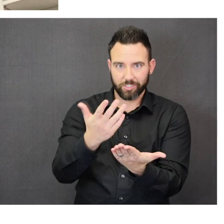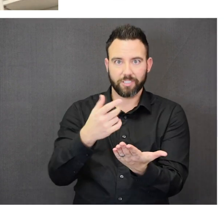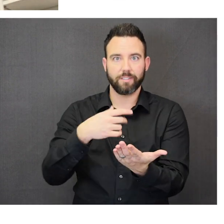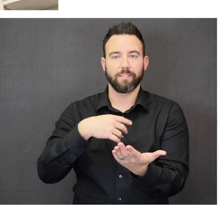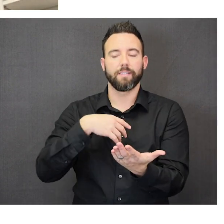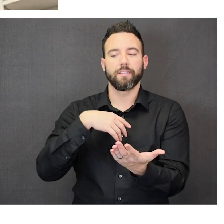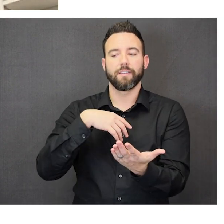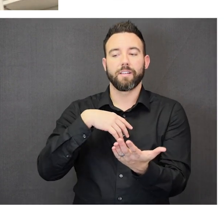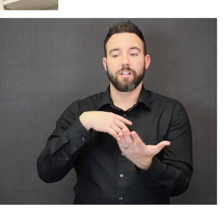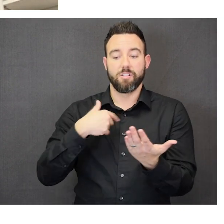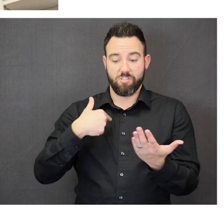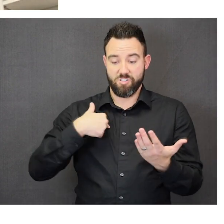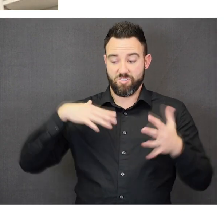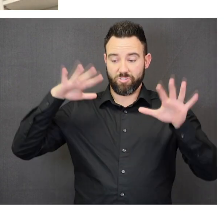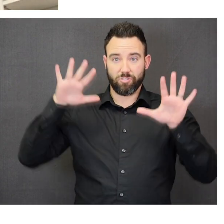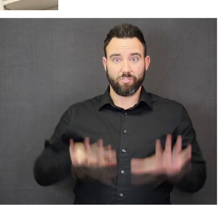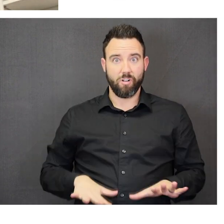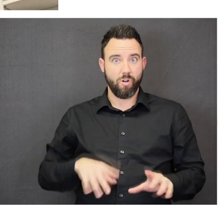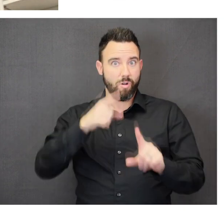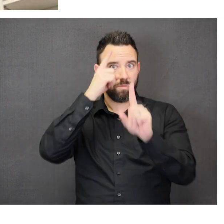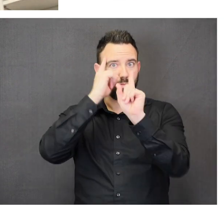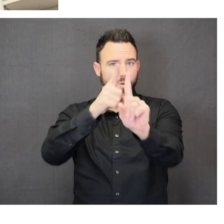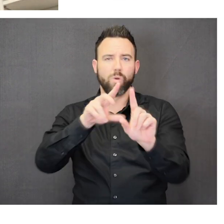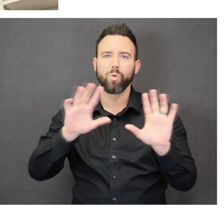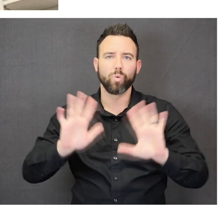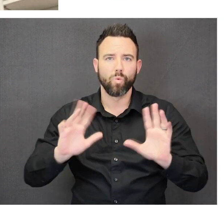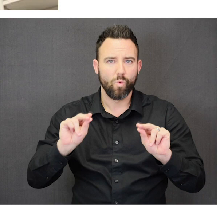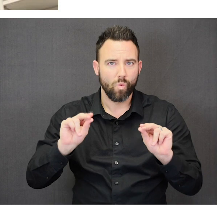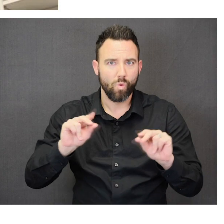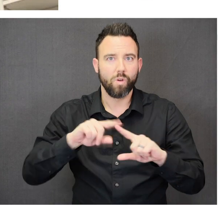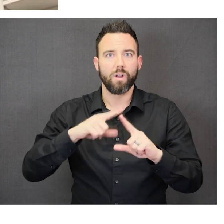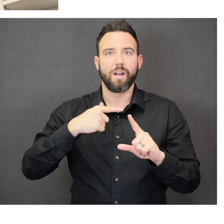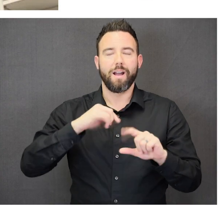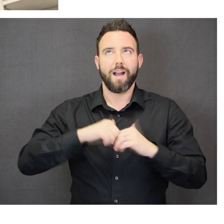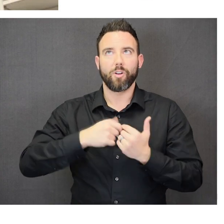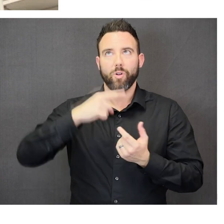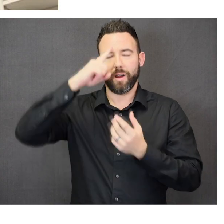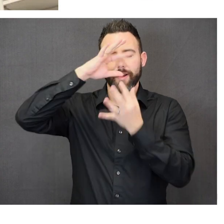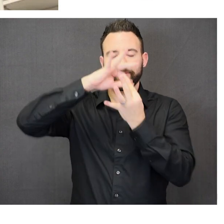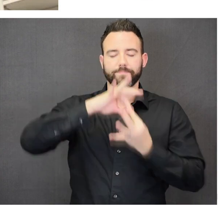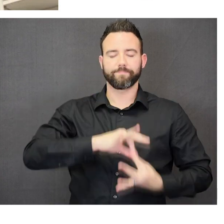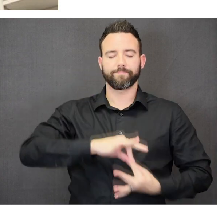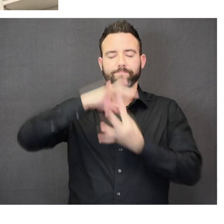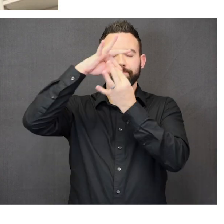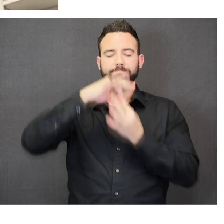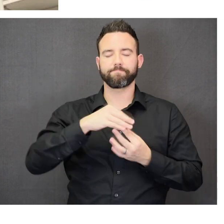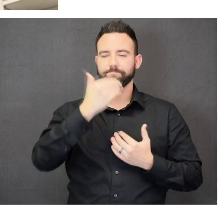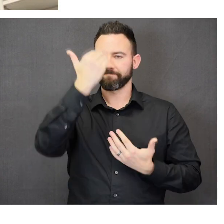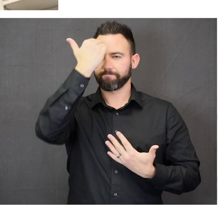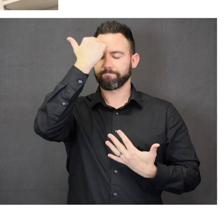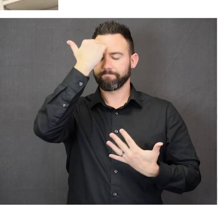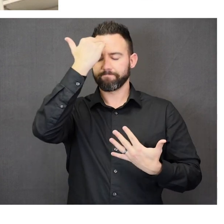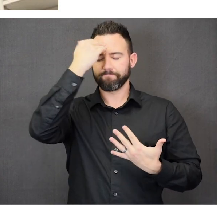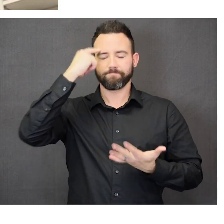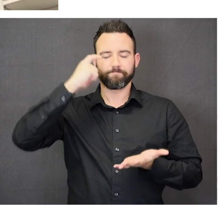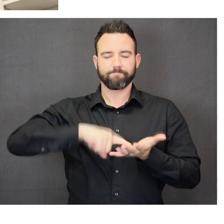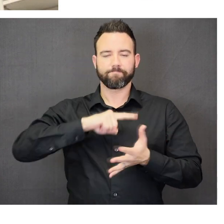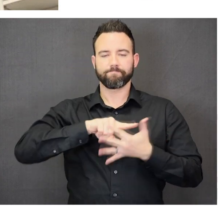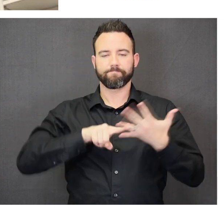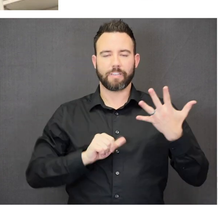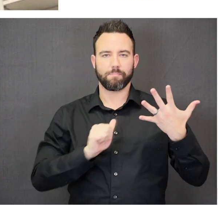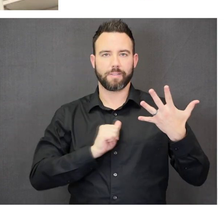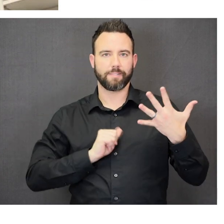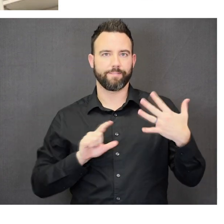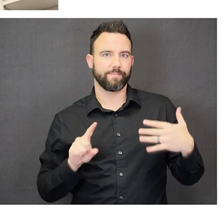to be connected to yourself in the midst of all of the emotions and the intensity. So what this literally looks